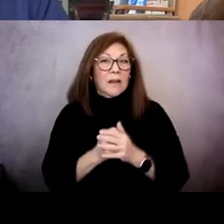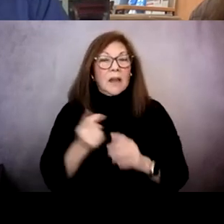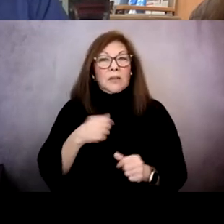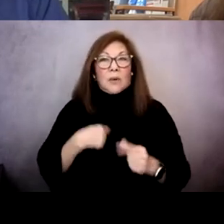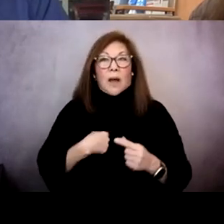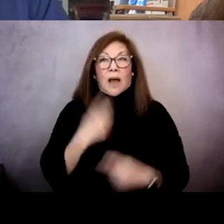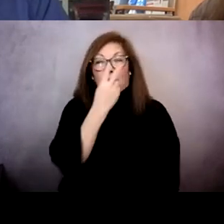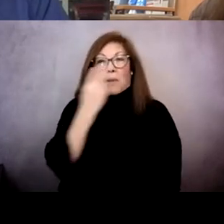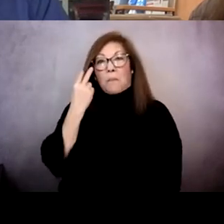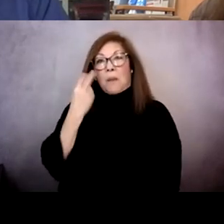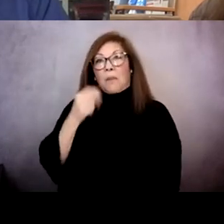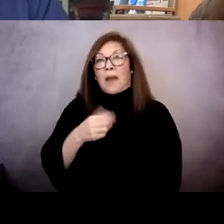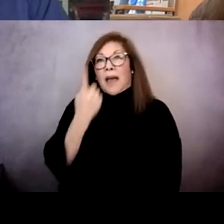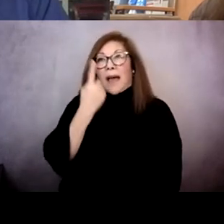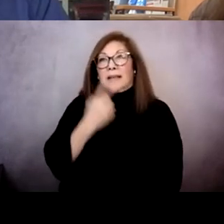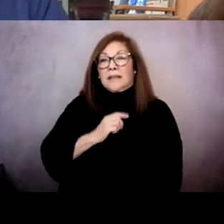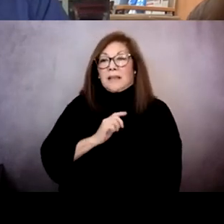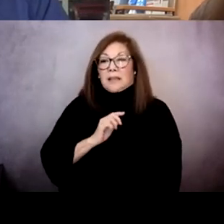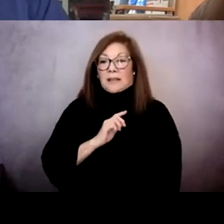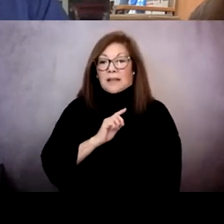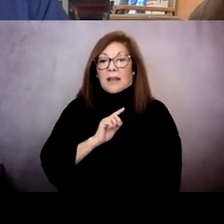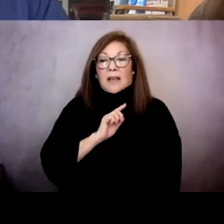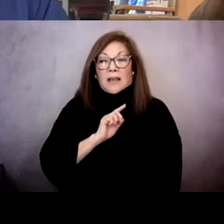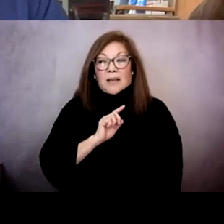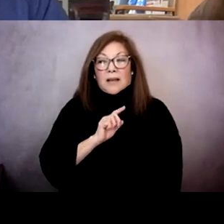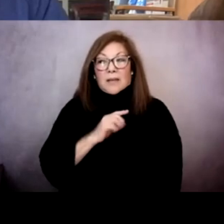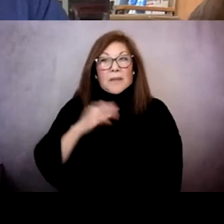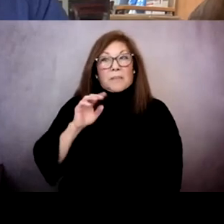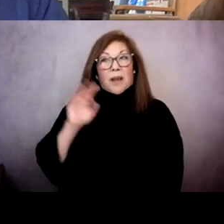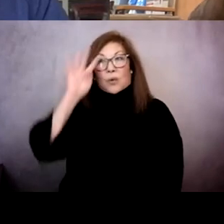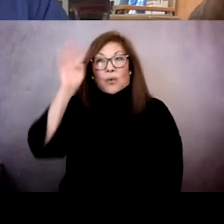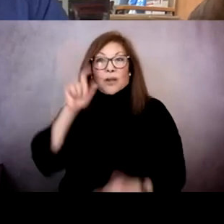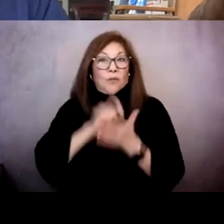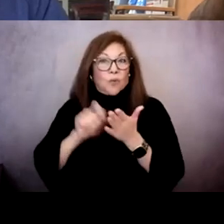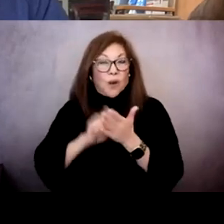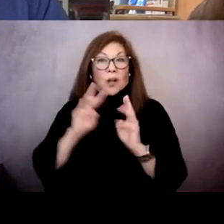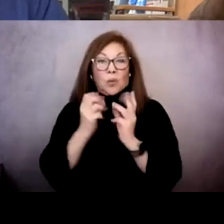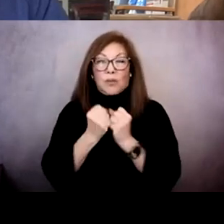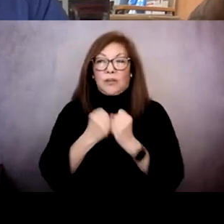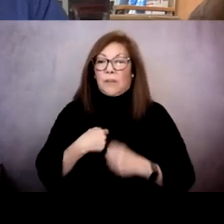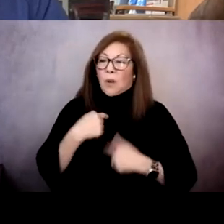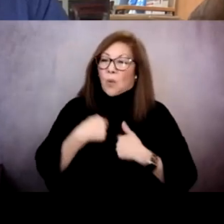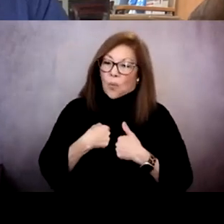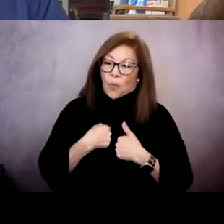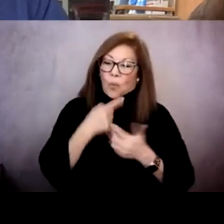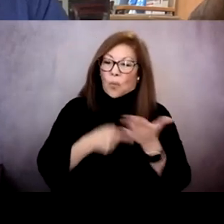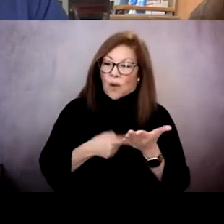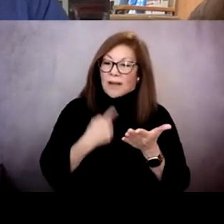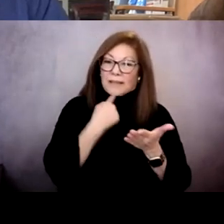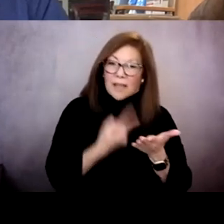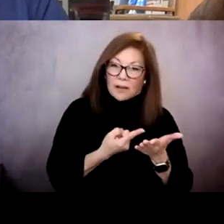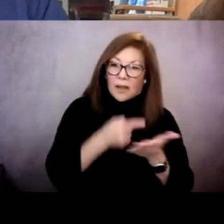remember asking this question in my creative writing workshop. I said, what is telling and what is